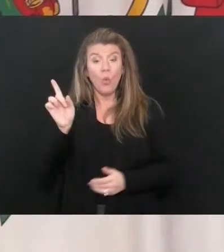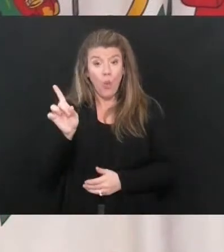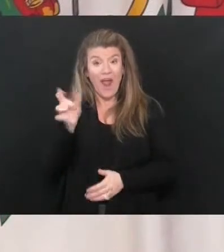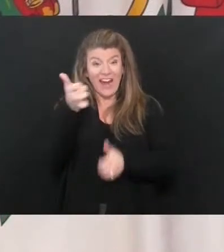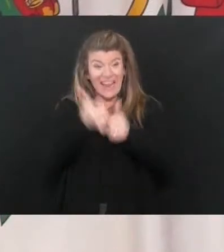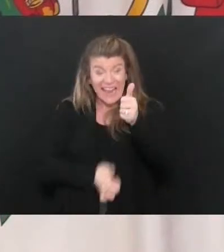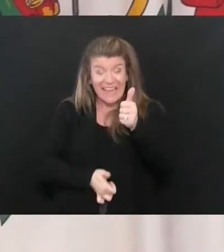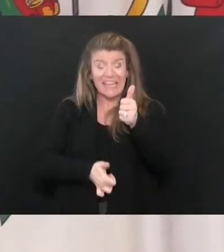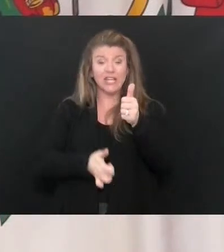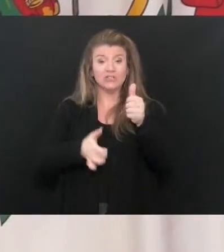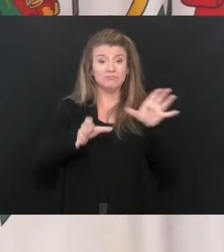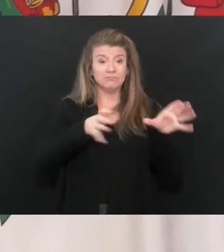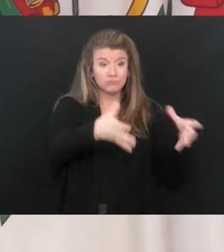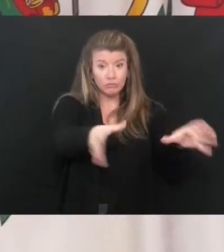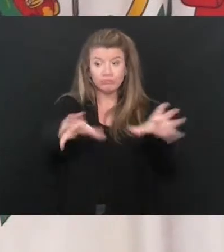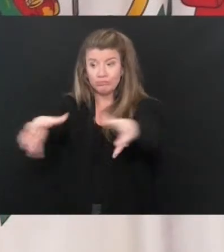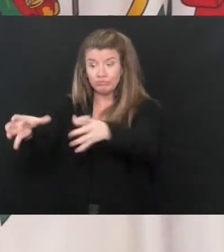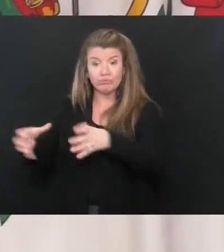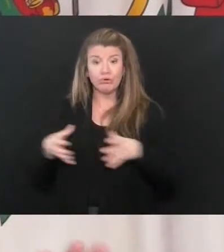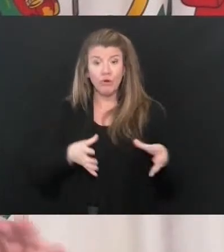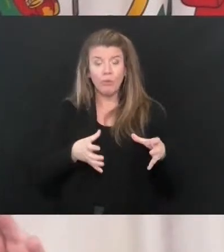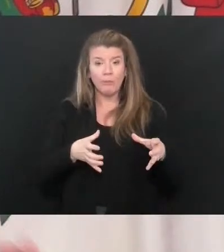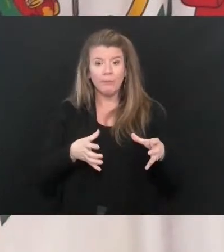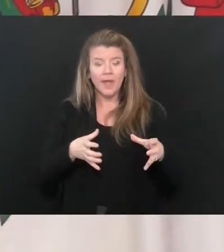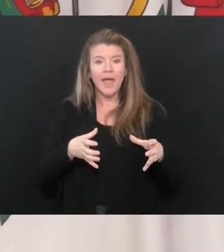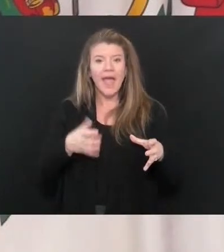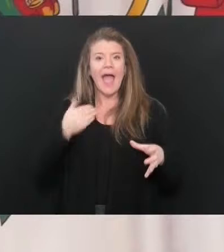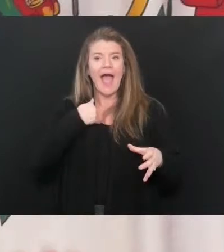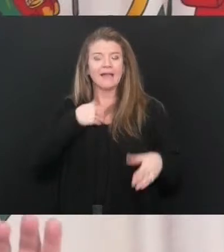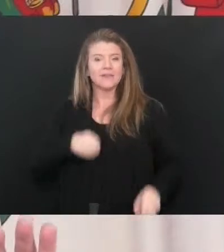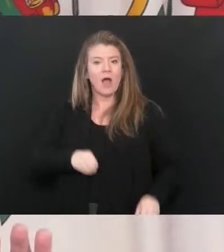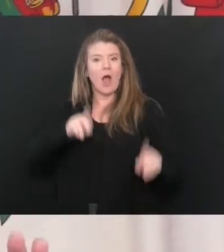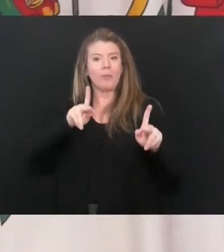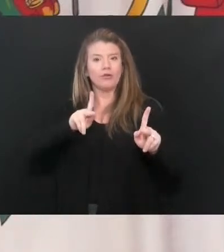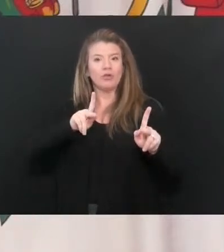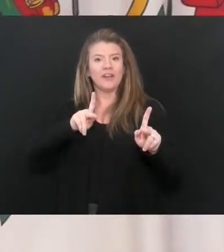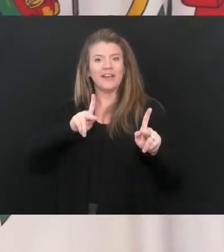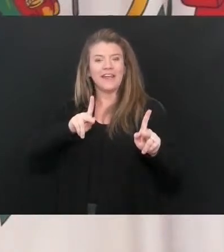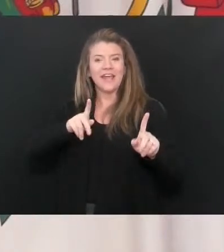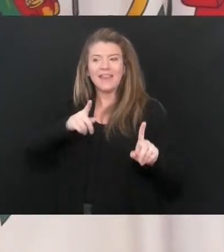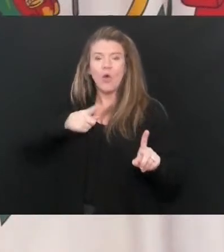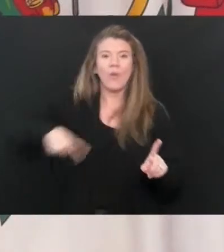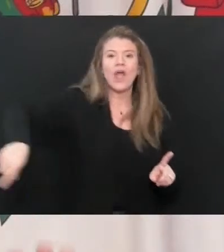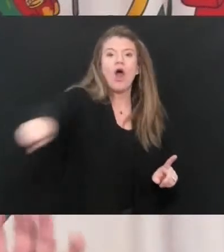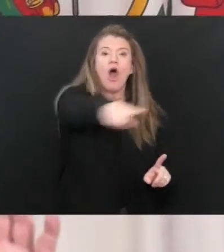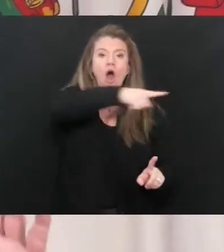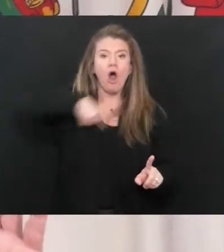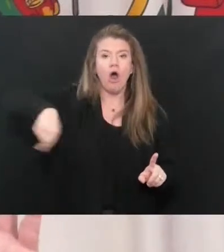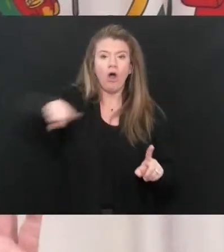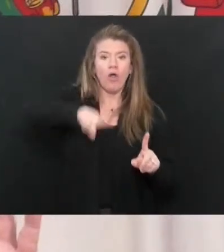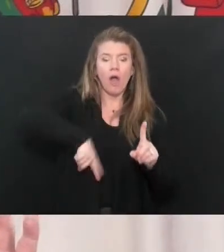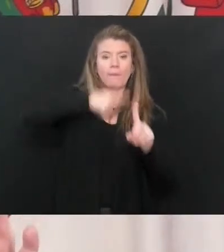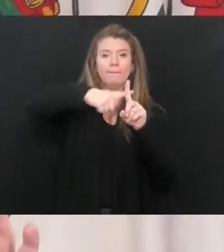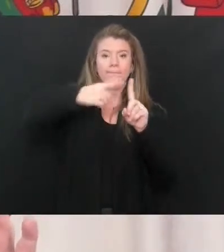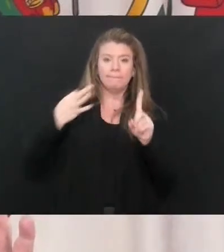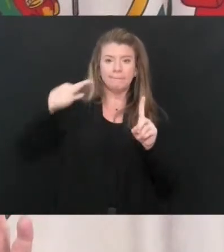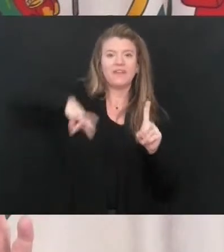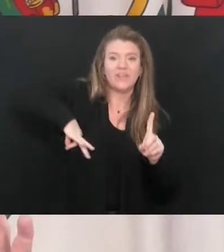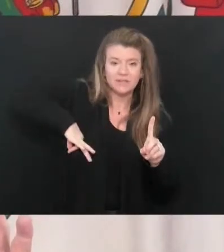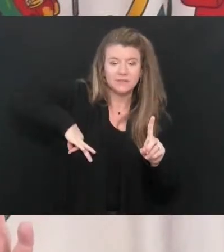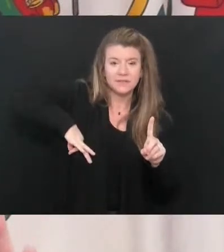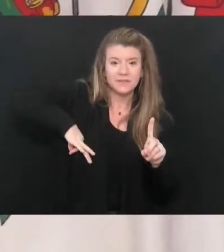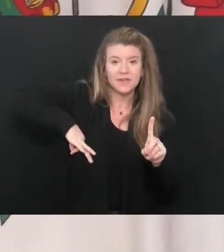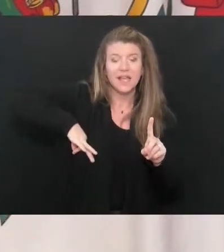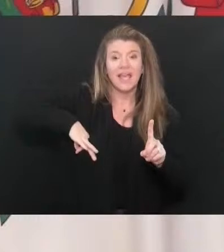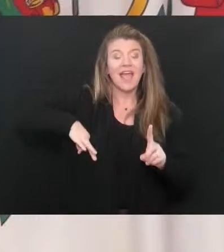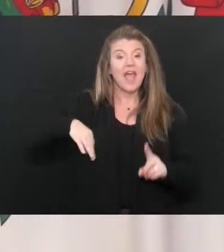we have the opportunity right now to make everybody cash positive. We have absolutely the opportunity to bring